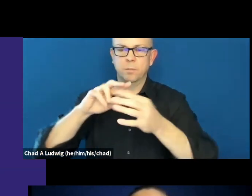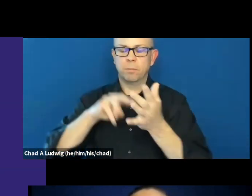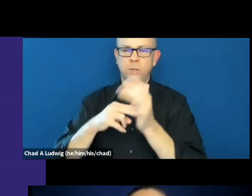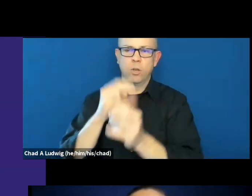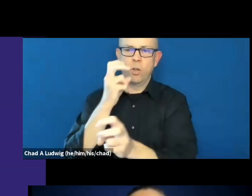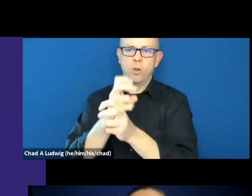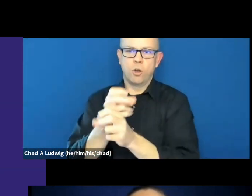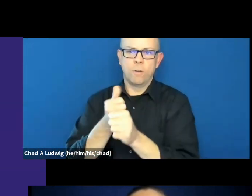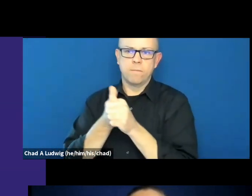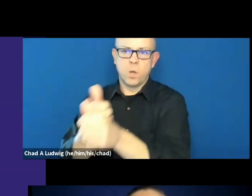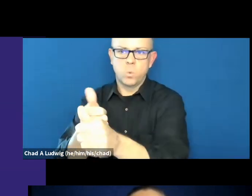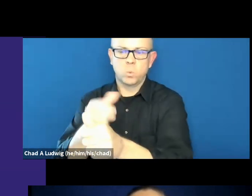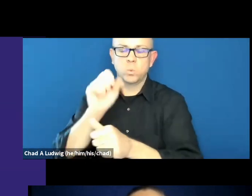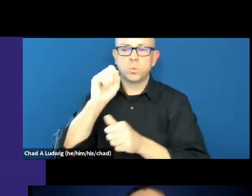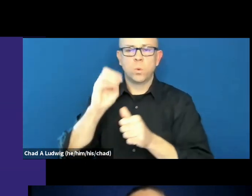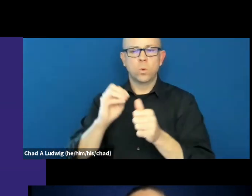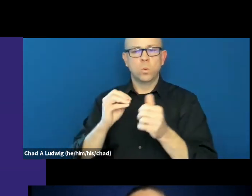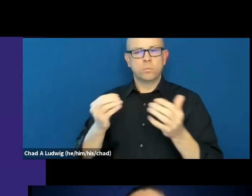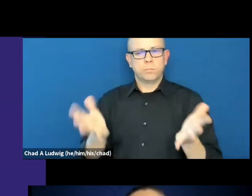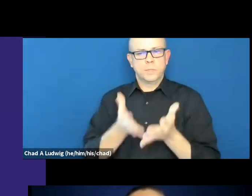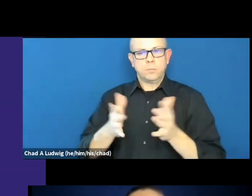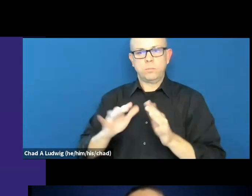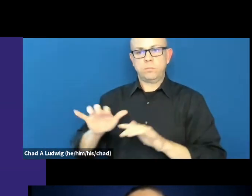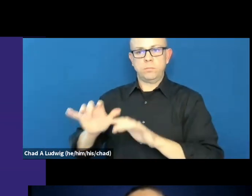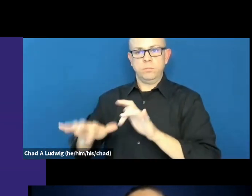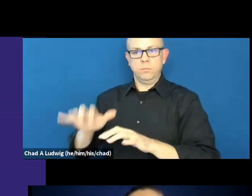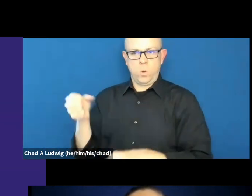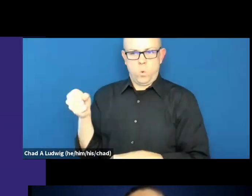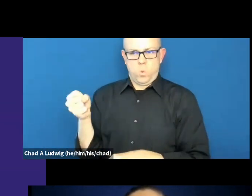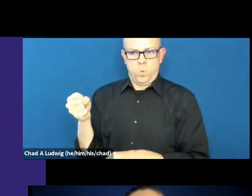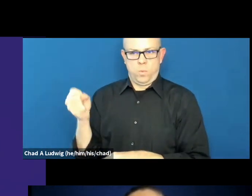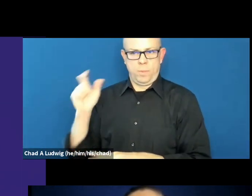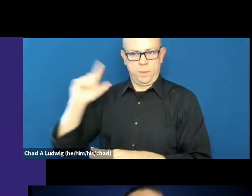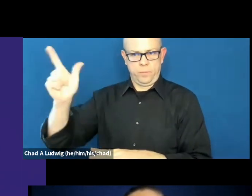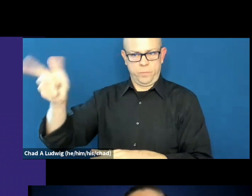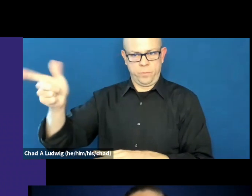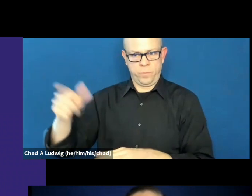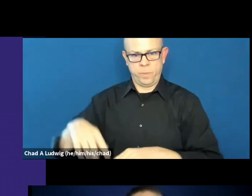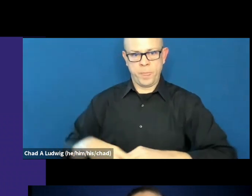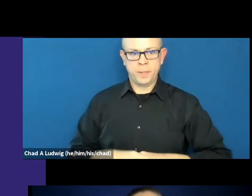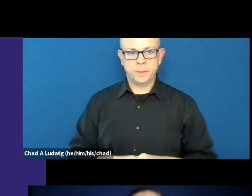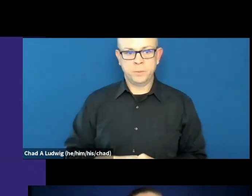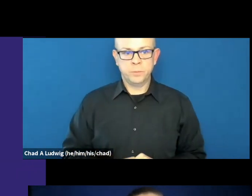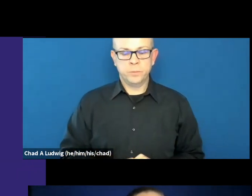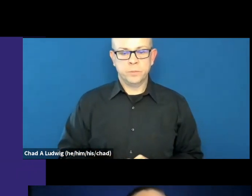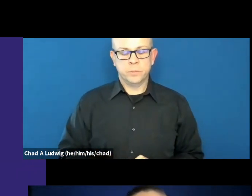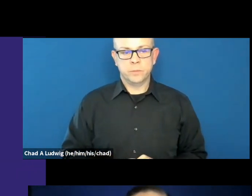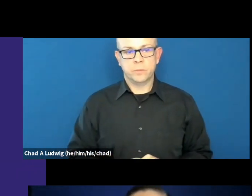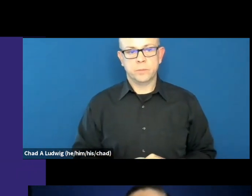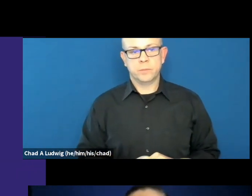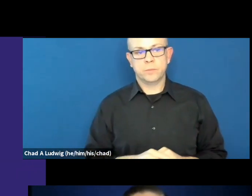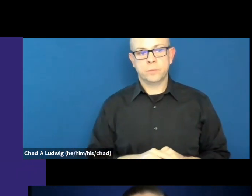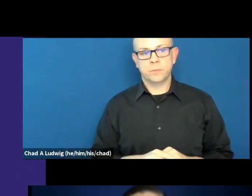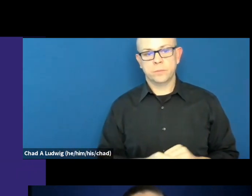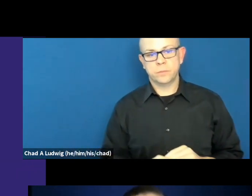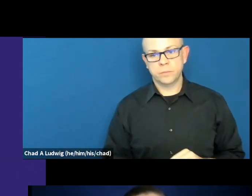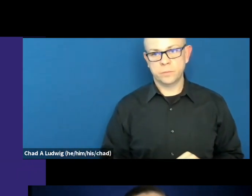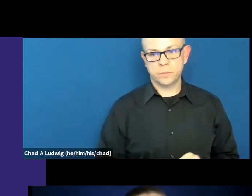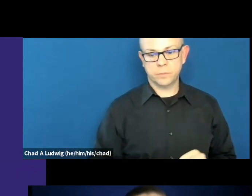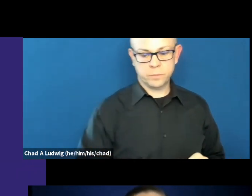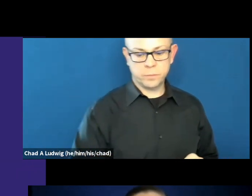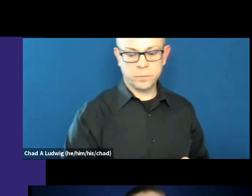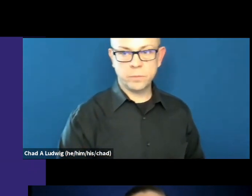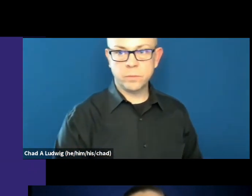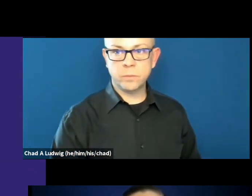are talking. And that kind of crosstalk is very hard to follow for individuals. So please hold your chats until we give you the go-ahead to